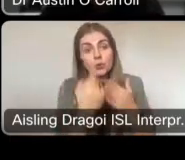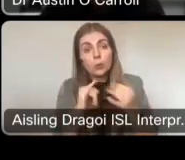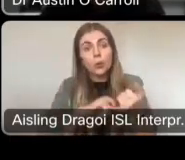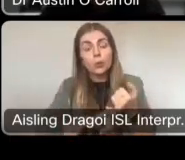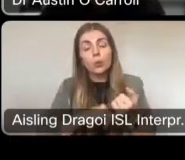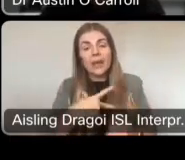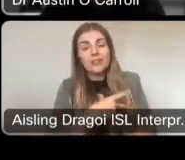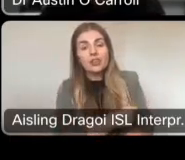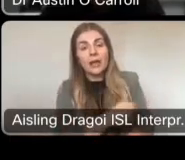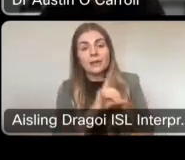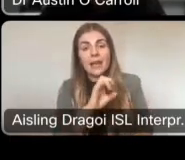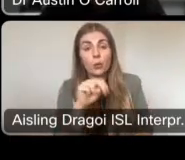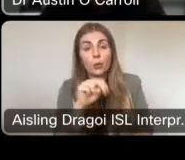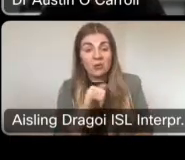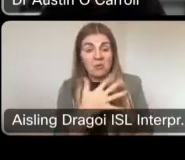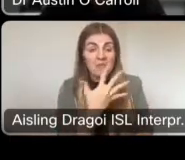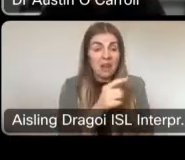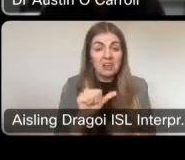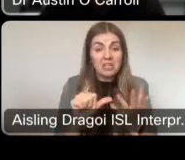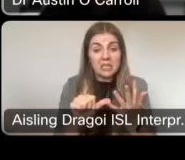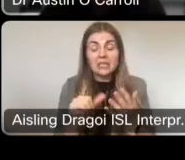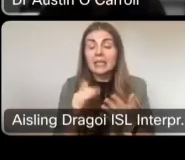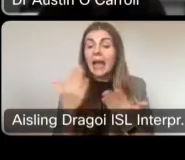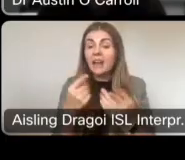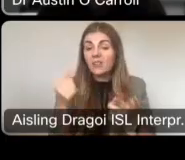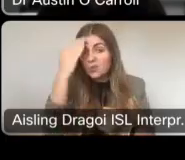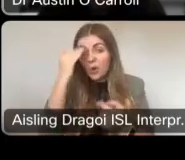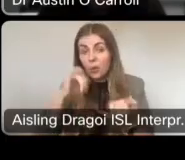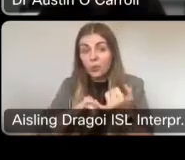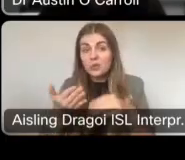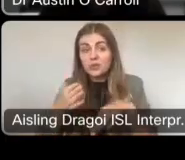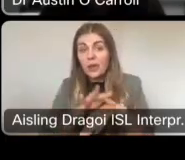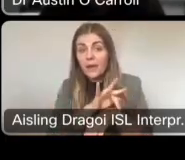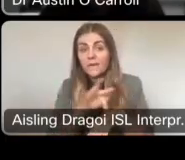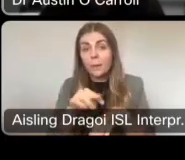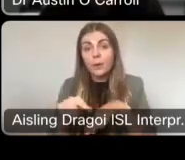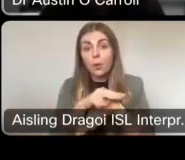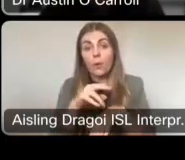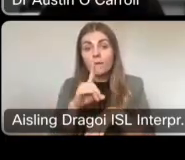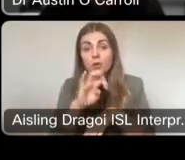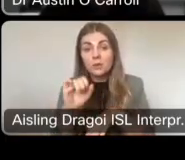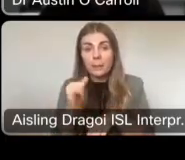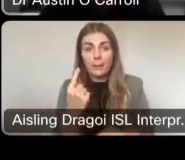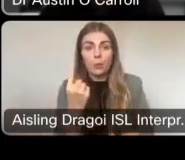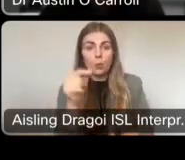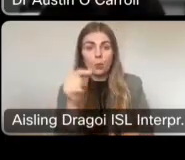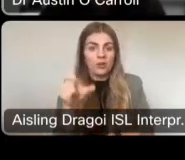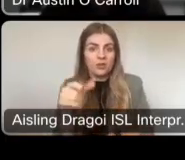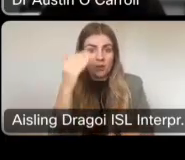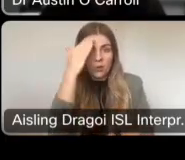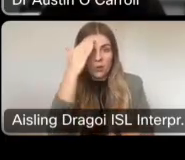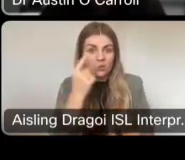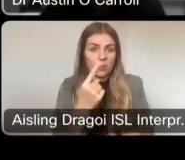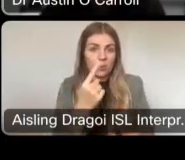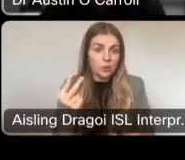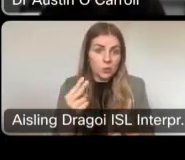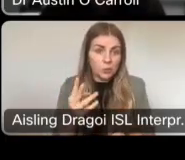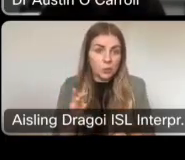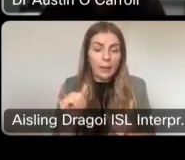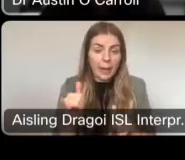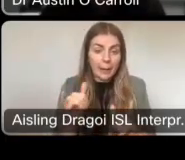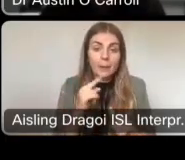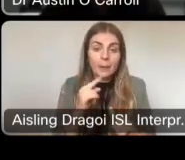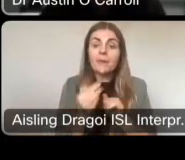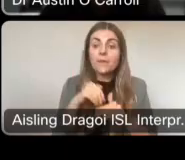6 people who do. And I say, many of you know someone who's died of a heroin overdose, and you might find 1. or two maybe. You go into an inner